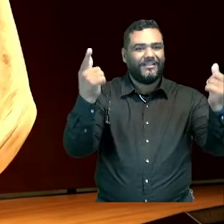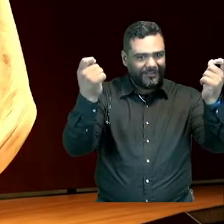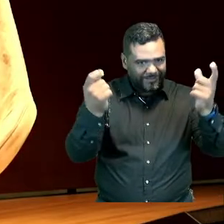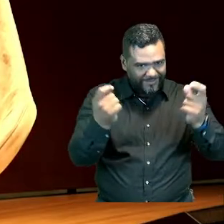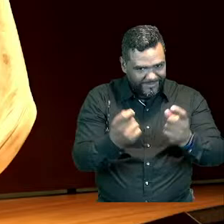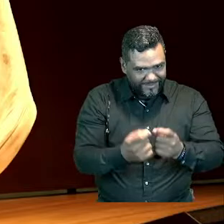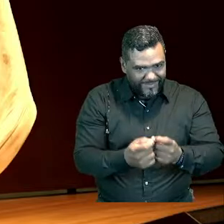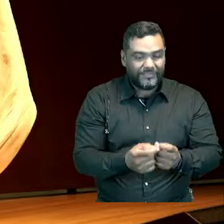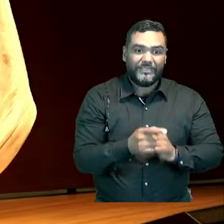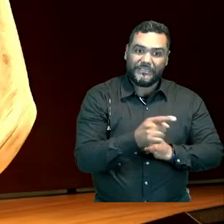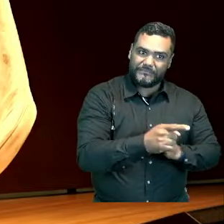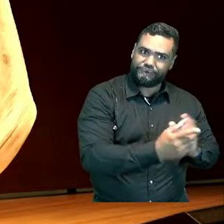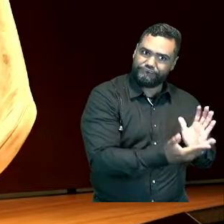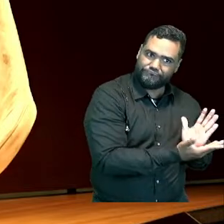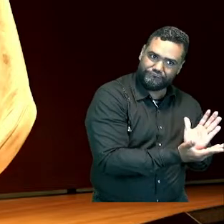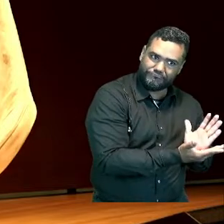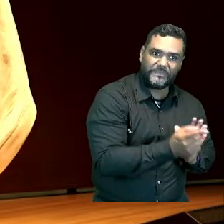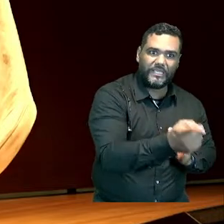a community weaver